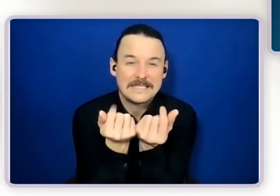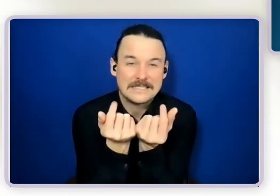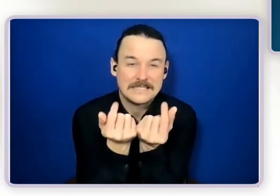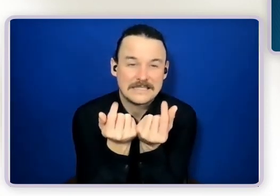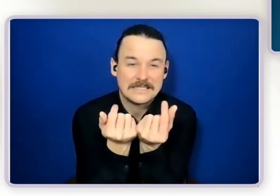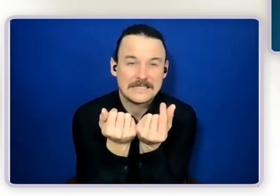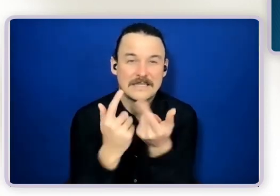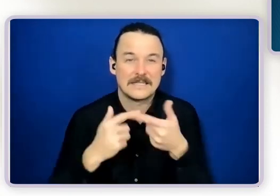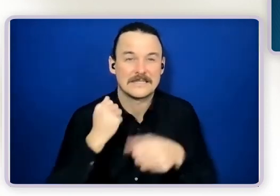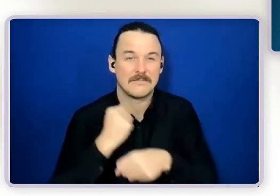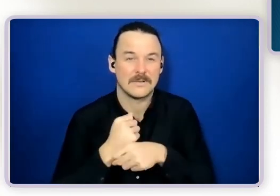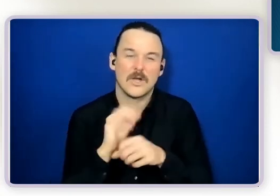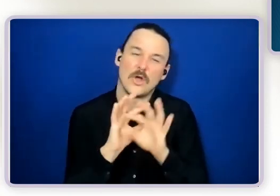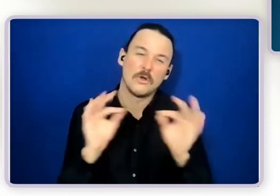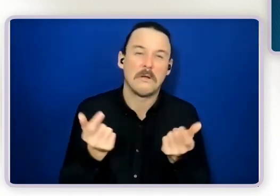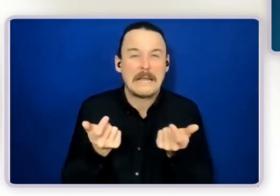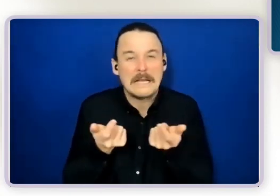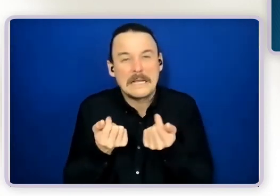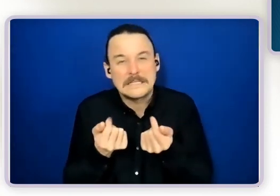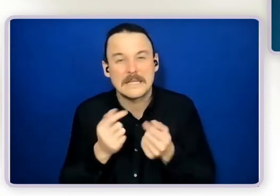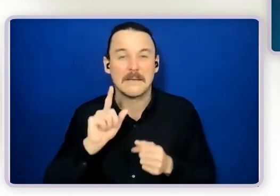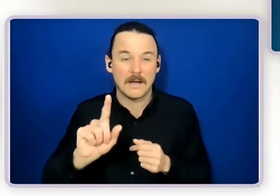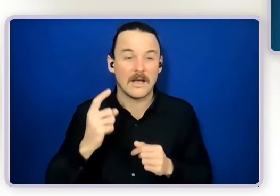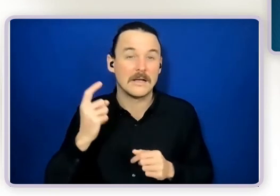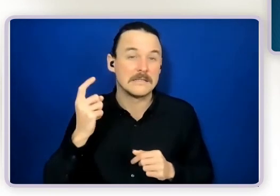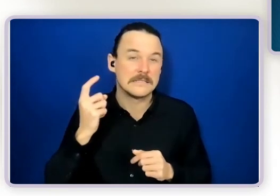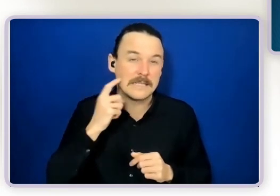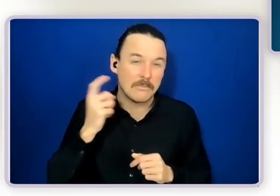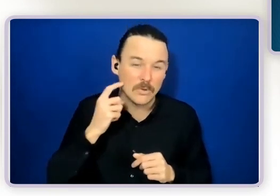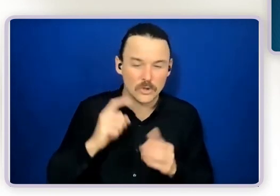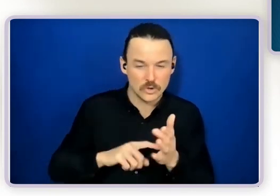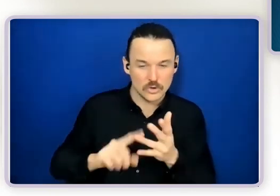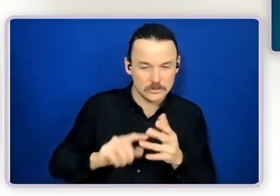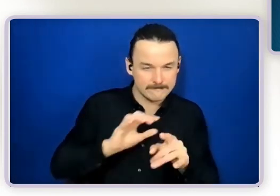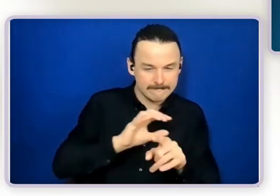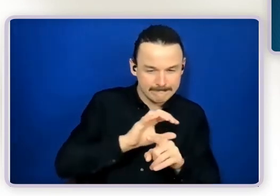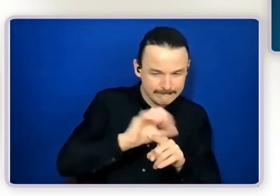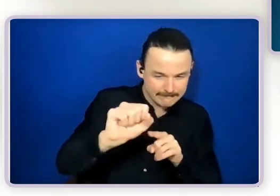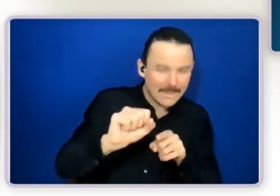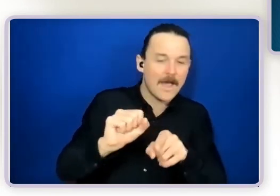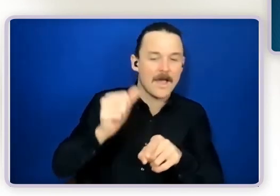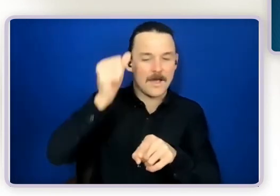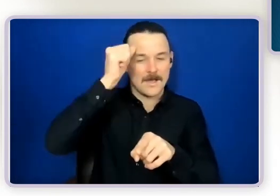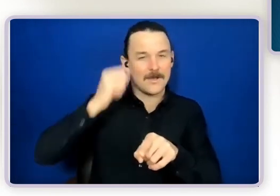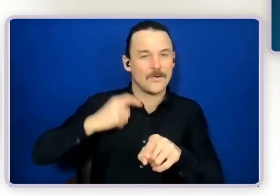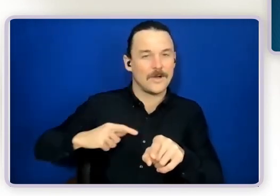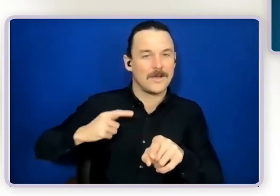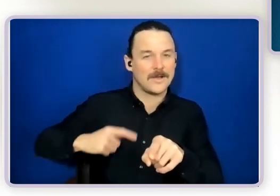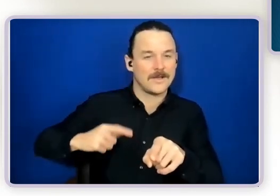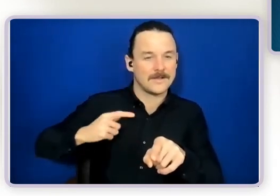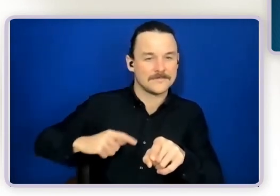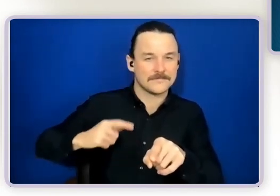that easy, but it could be a simple explanation, but it is a good explanation as to how one determines the function